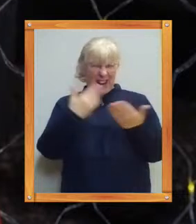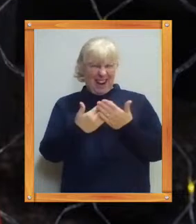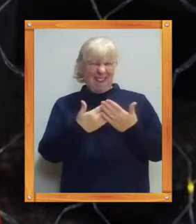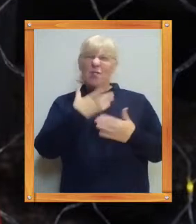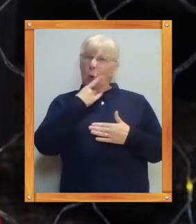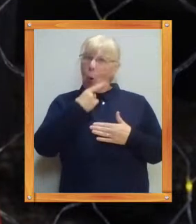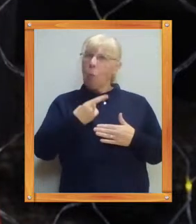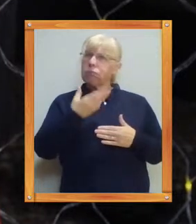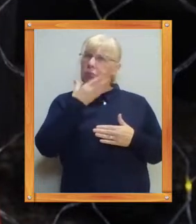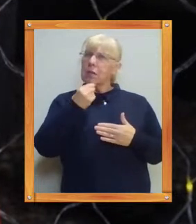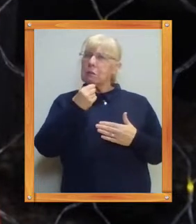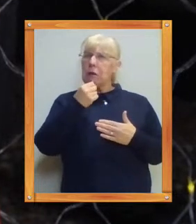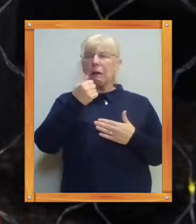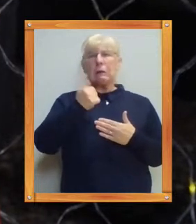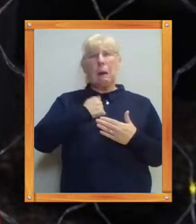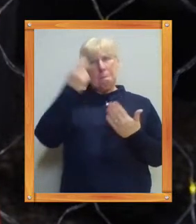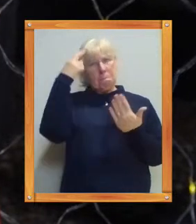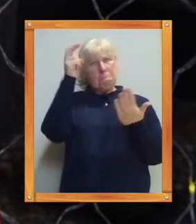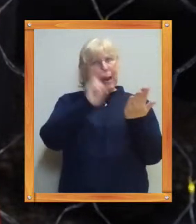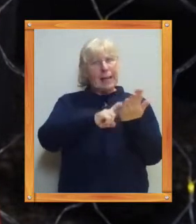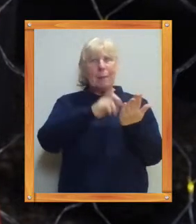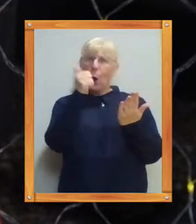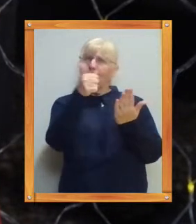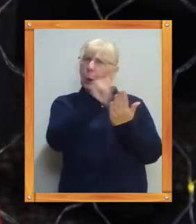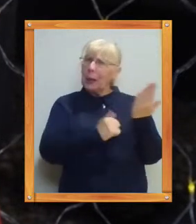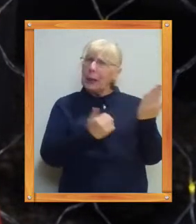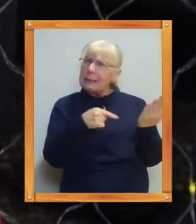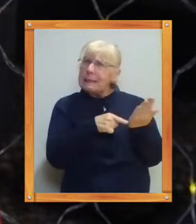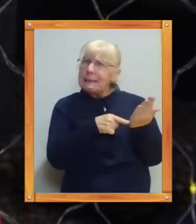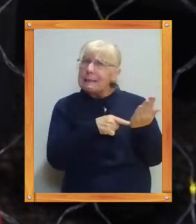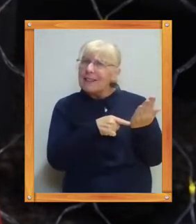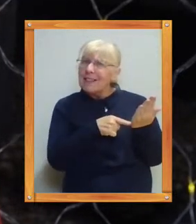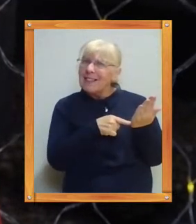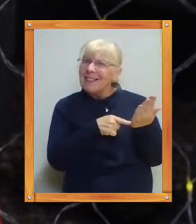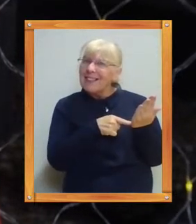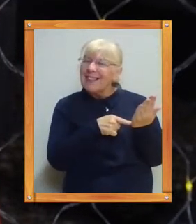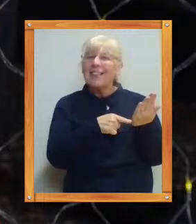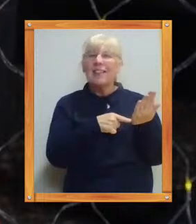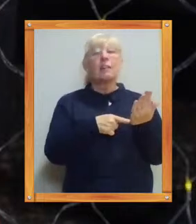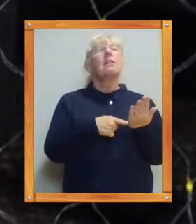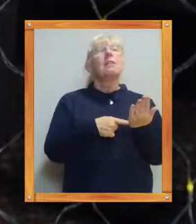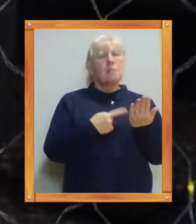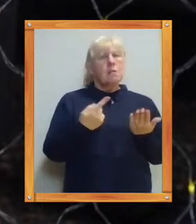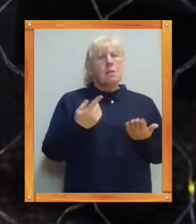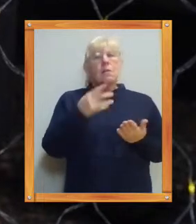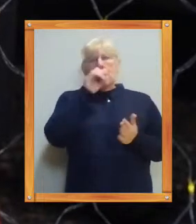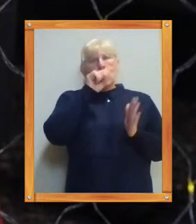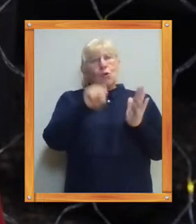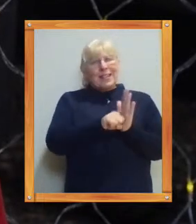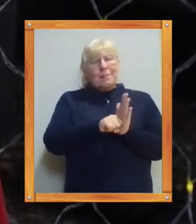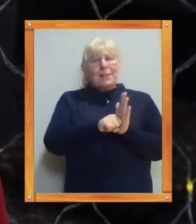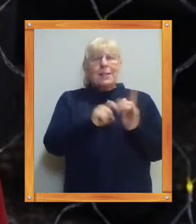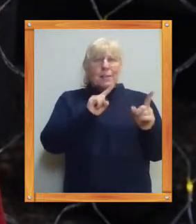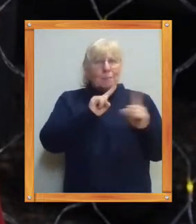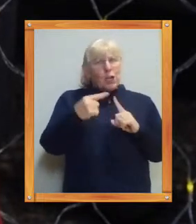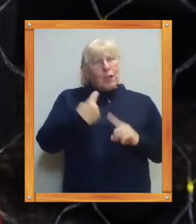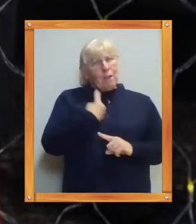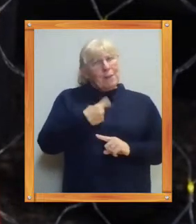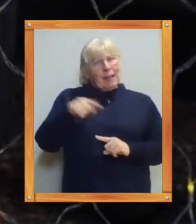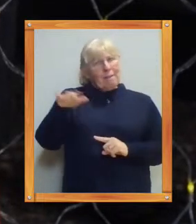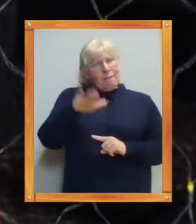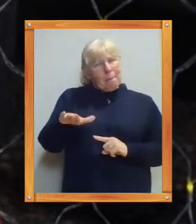Christmas is a very special time for me and my family, and I think we should all remember the religious significance of this time of